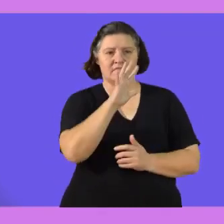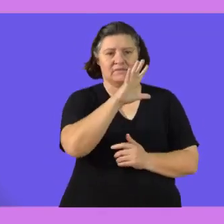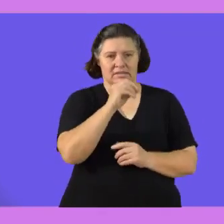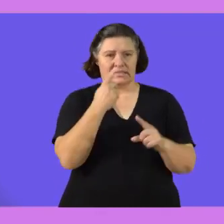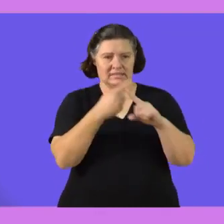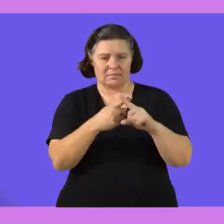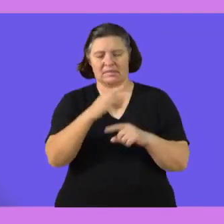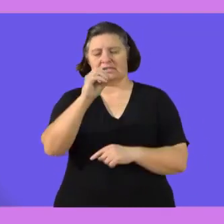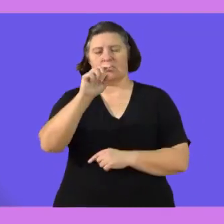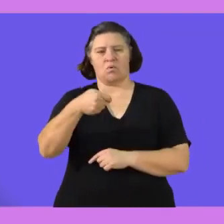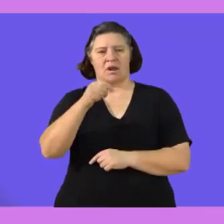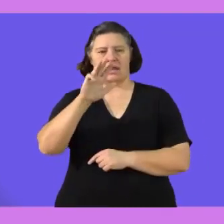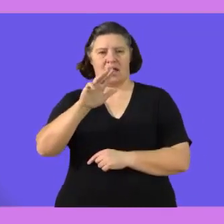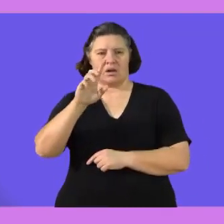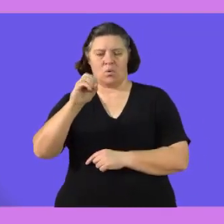by